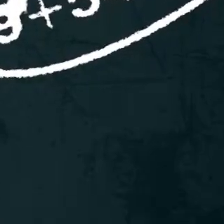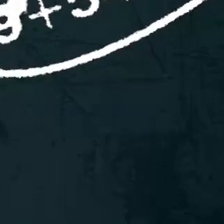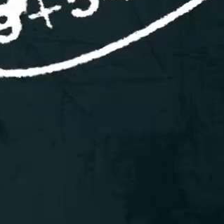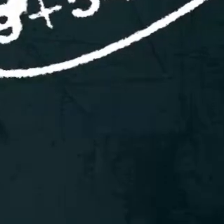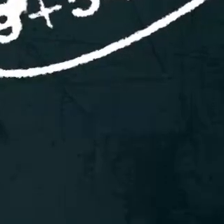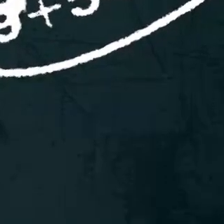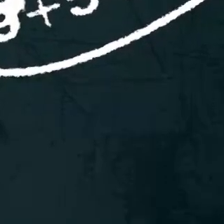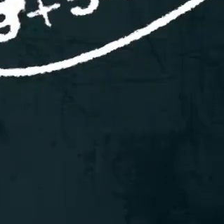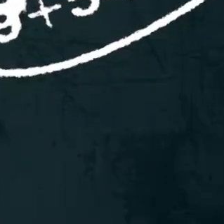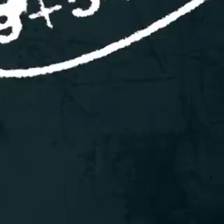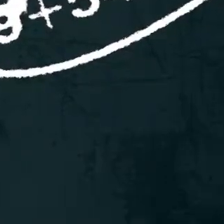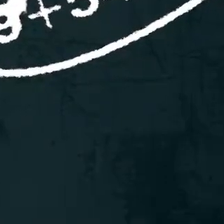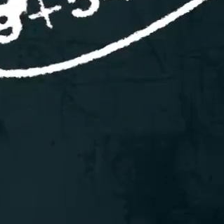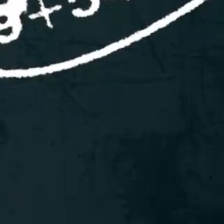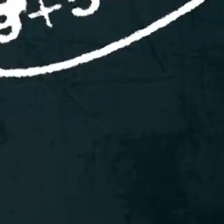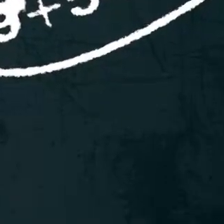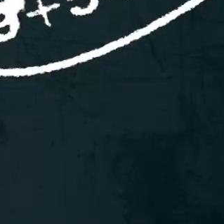Board.